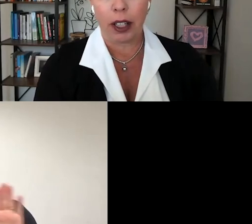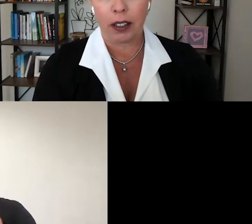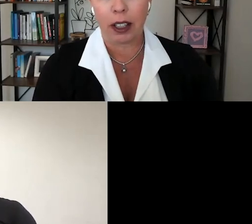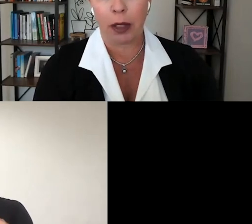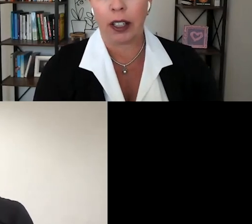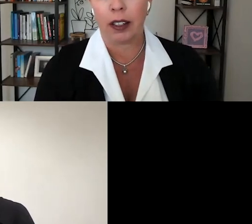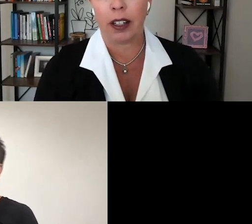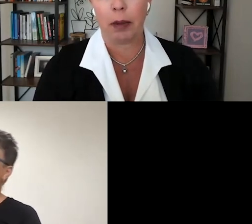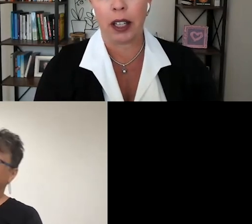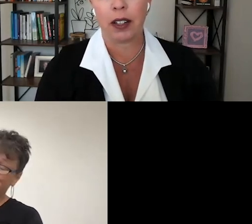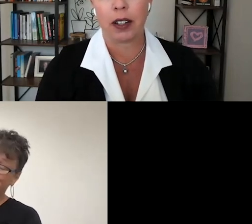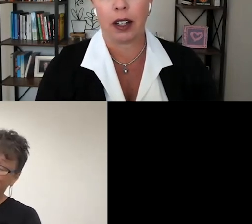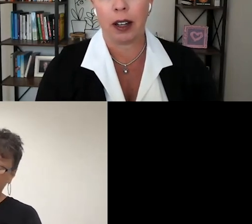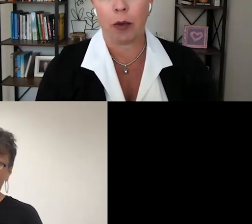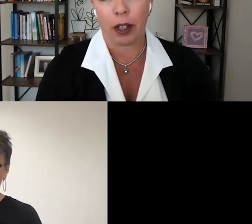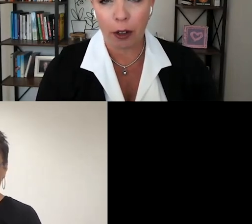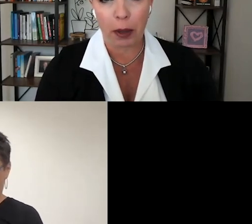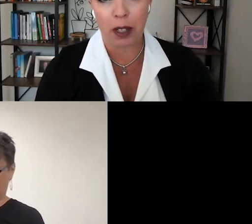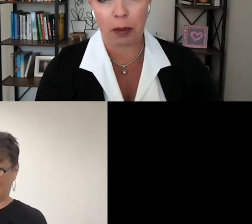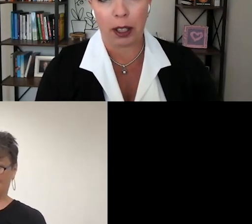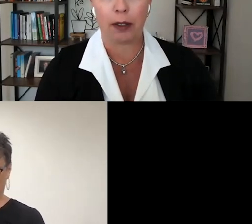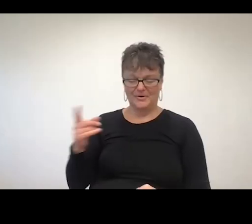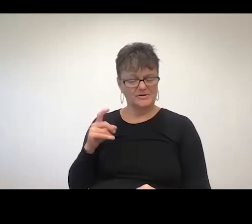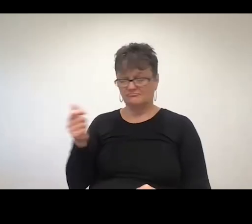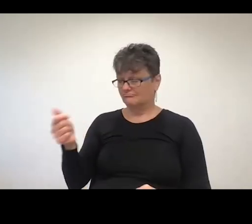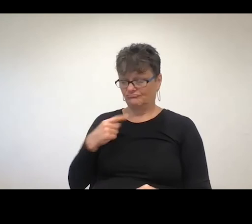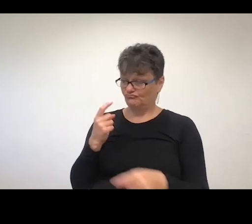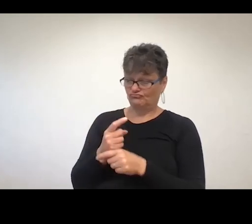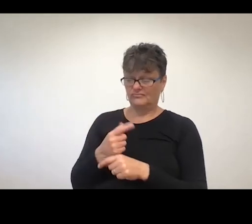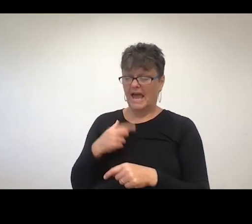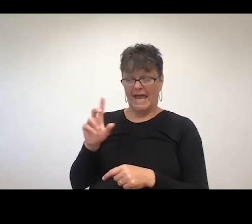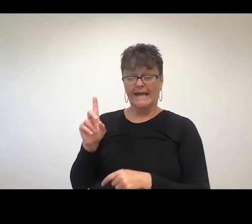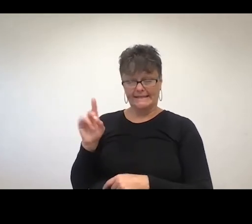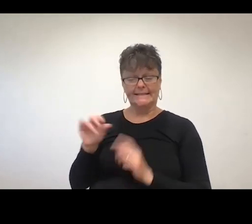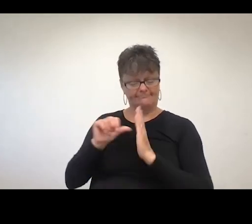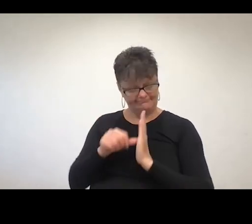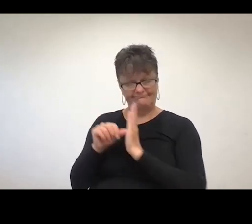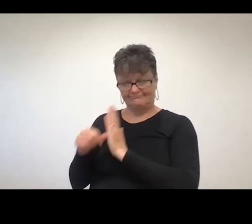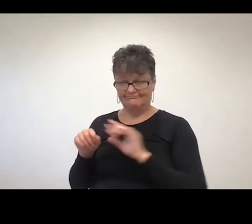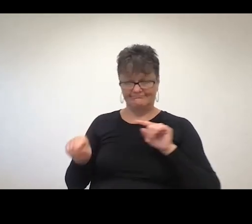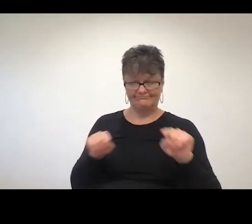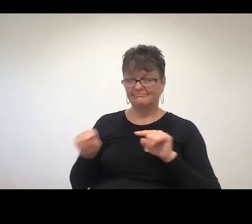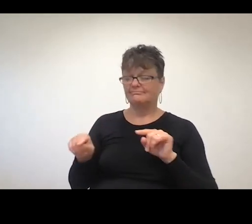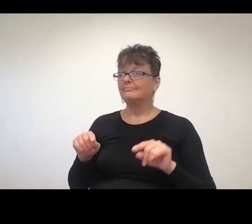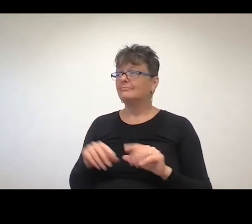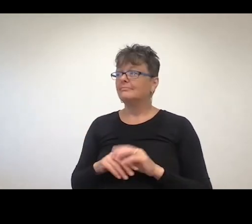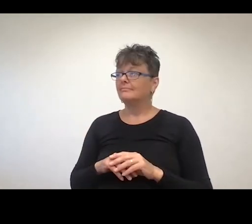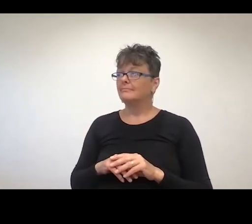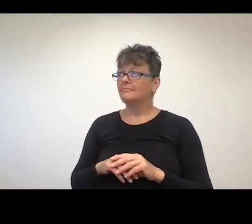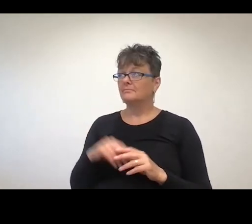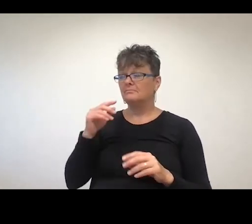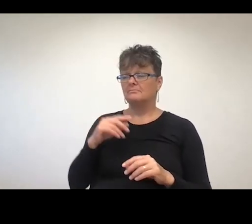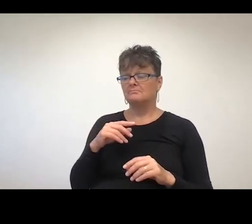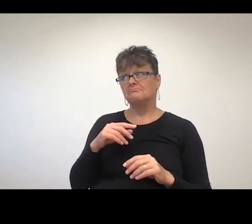I do that really deliberately, Nick, because I 100% believe, and maybe some of us here may not be